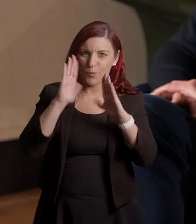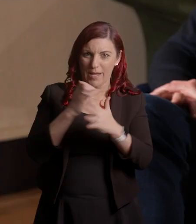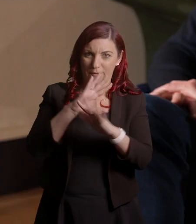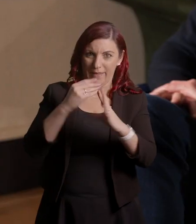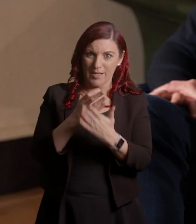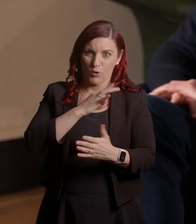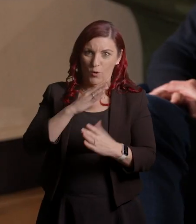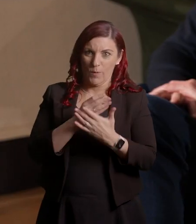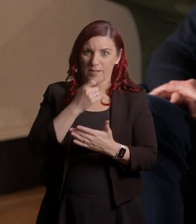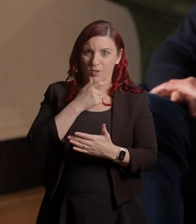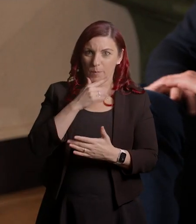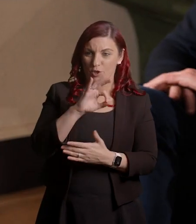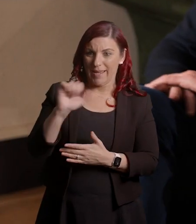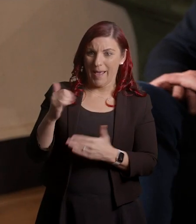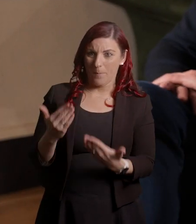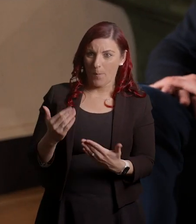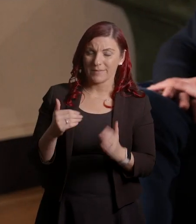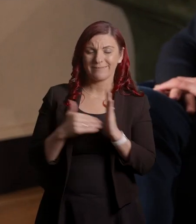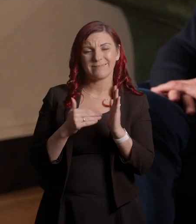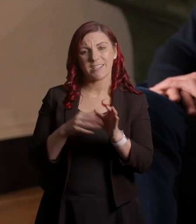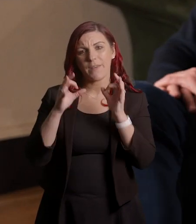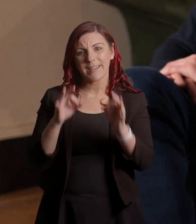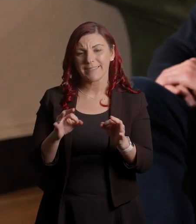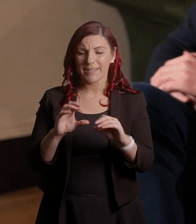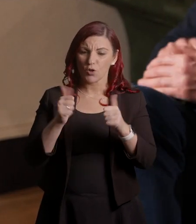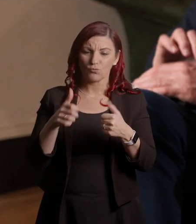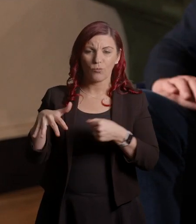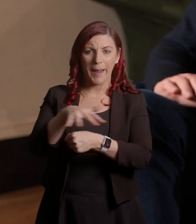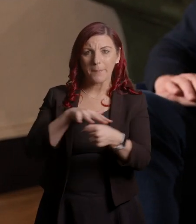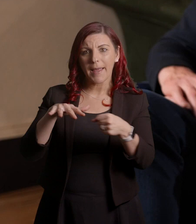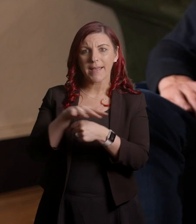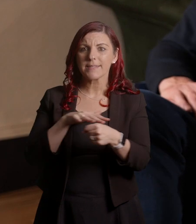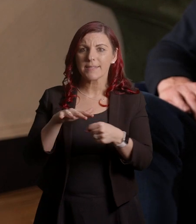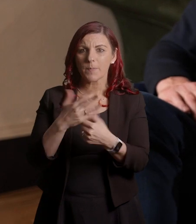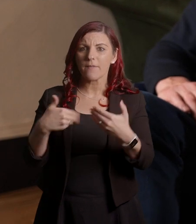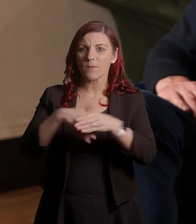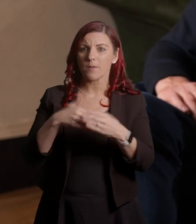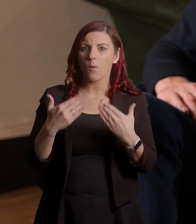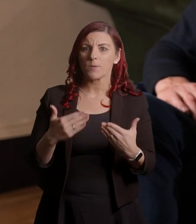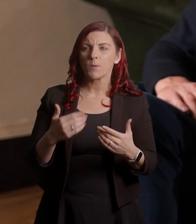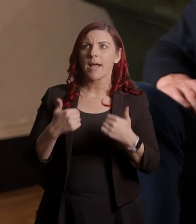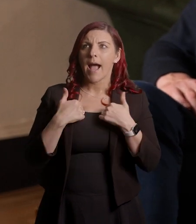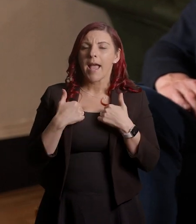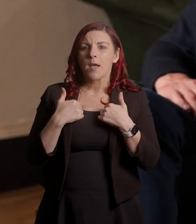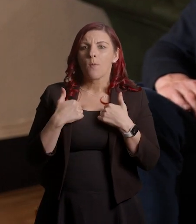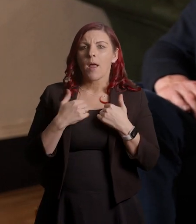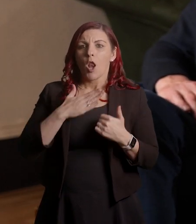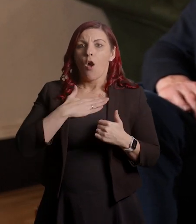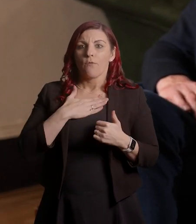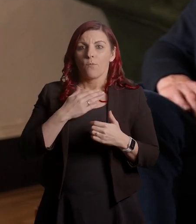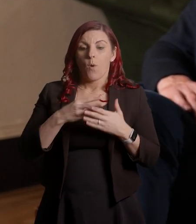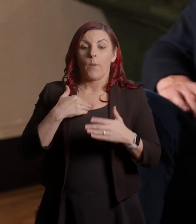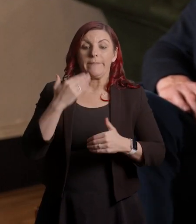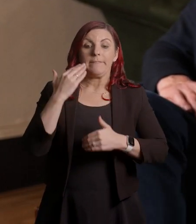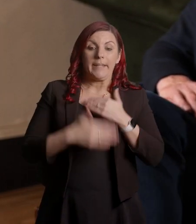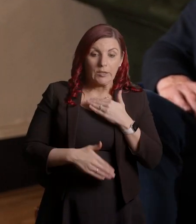with Dublin GA at the moment. Yeah, fantastic. It's in a great place. What I'd love when our